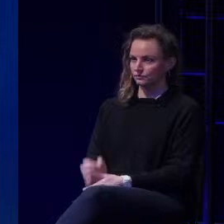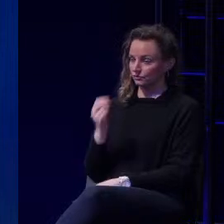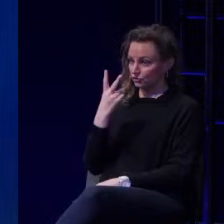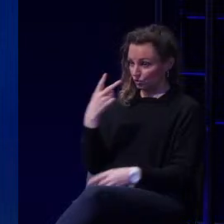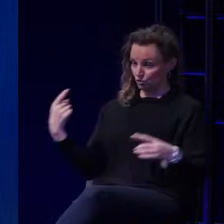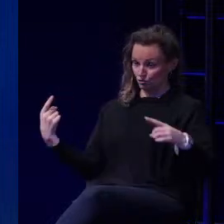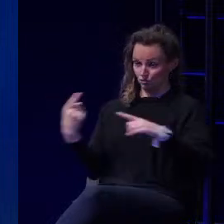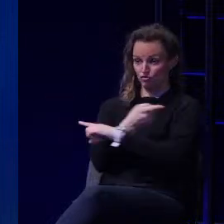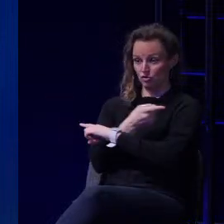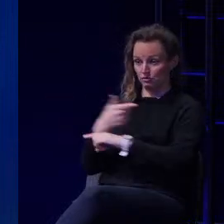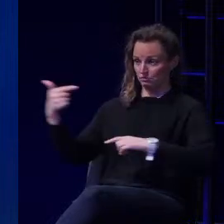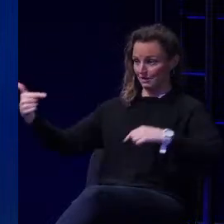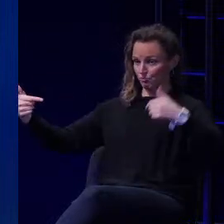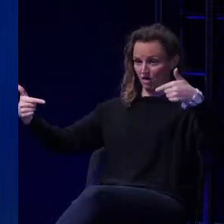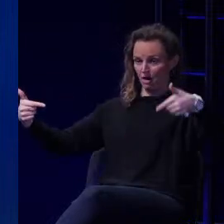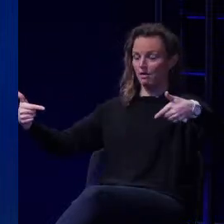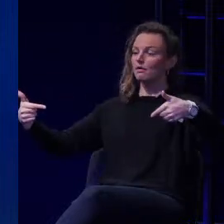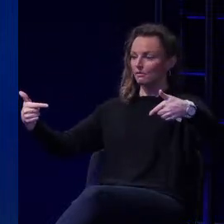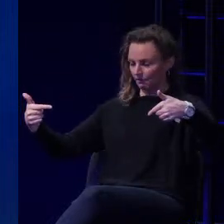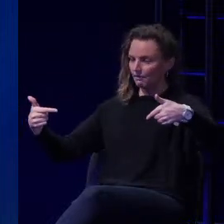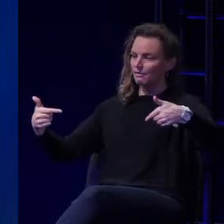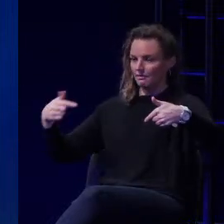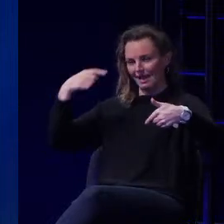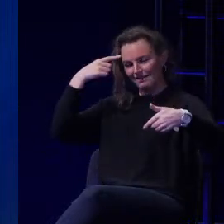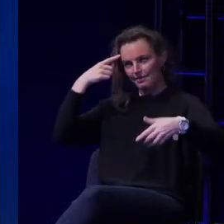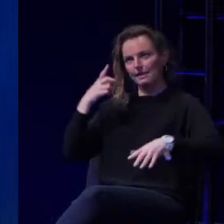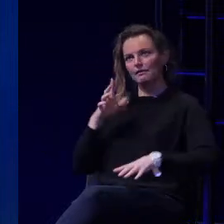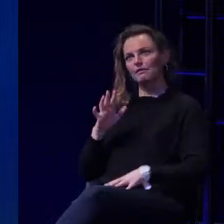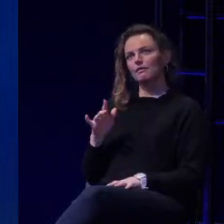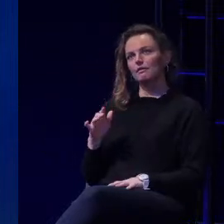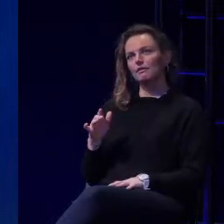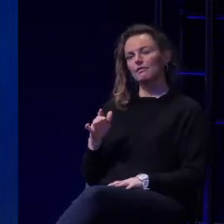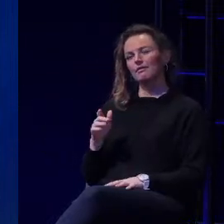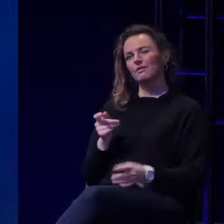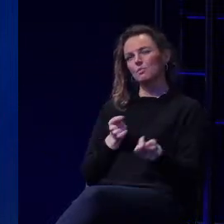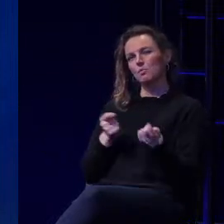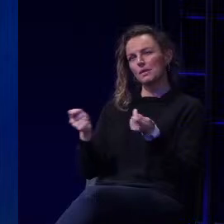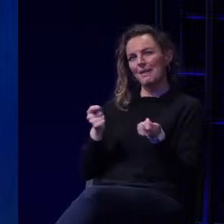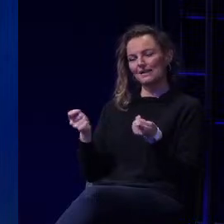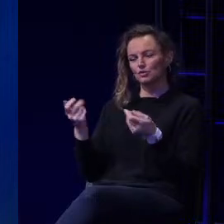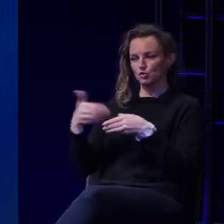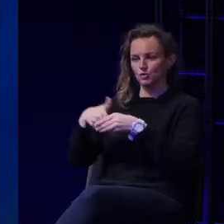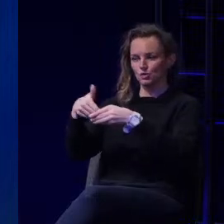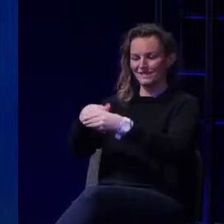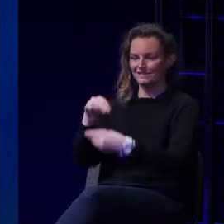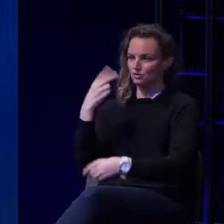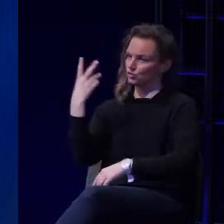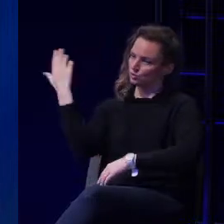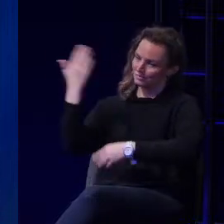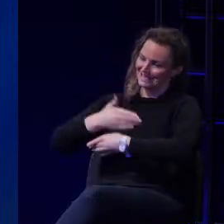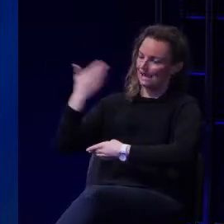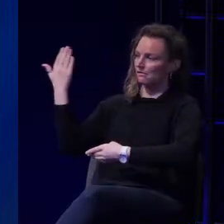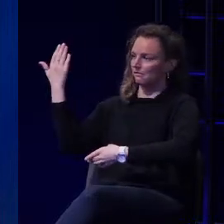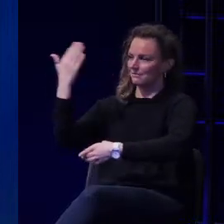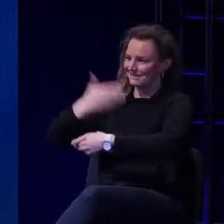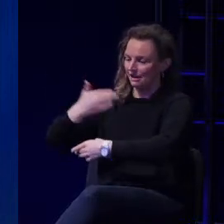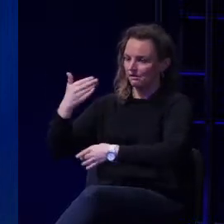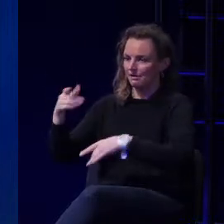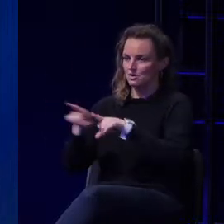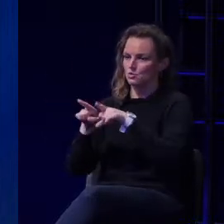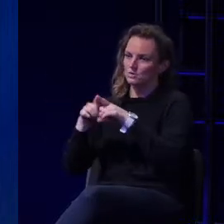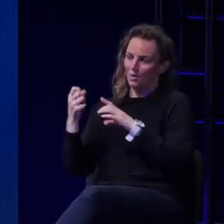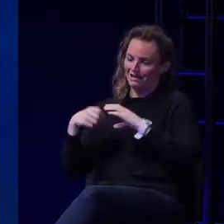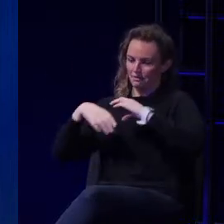cross-shooting cameras, and I think we got to do, I think we managed to squeeze in 2 takes on 2, there was a lens swing in there so that we